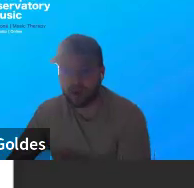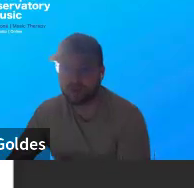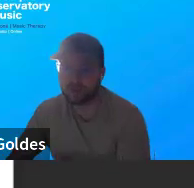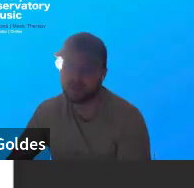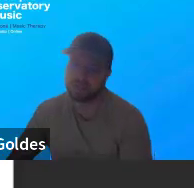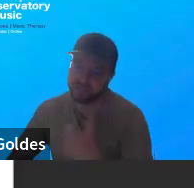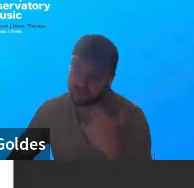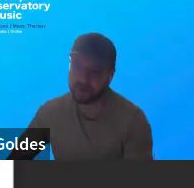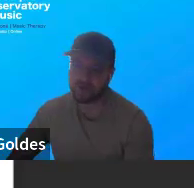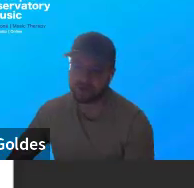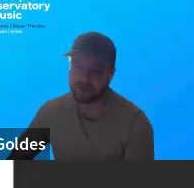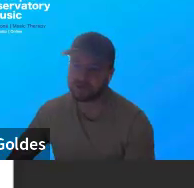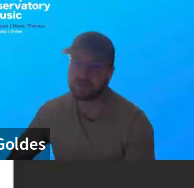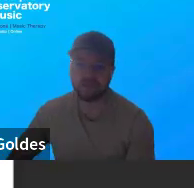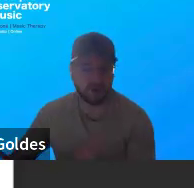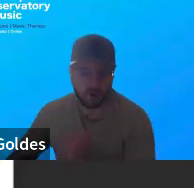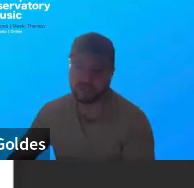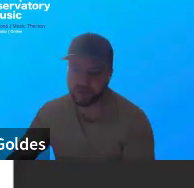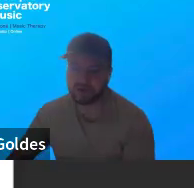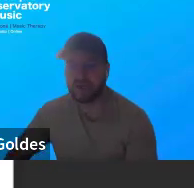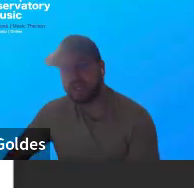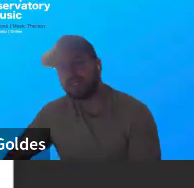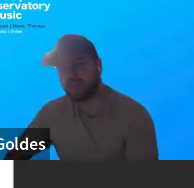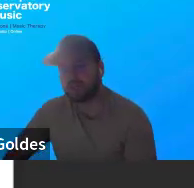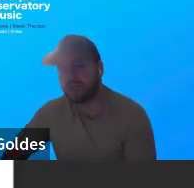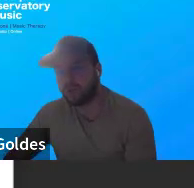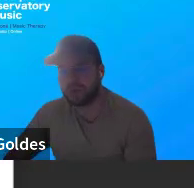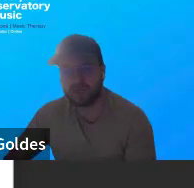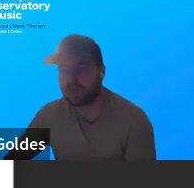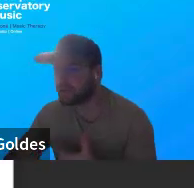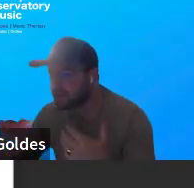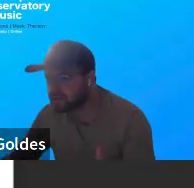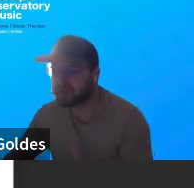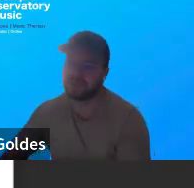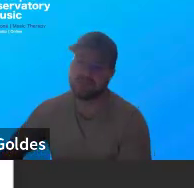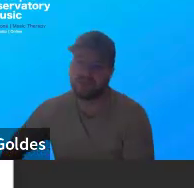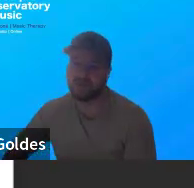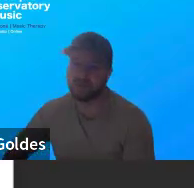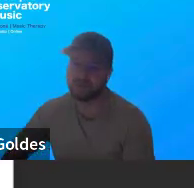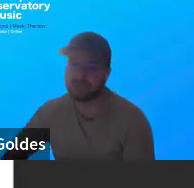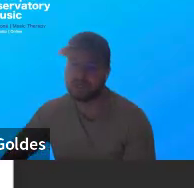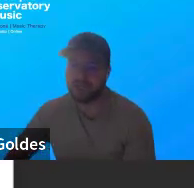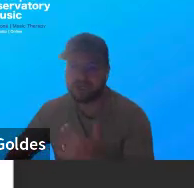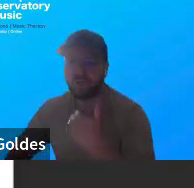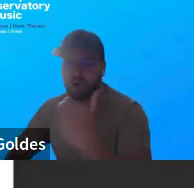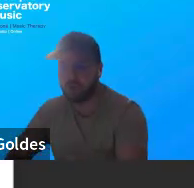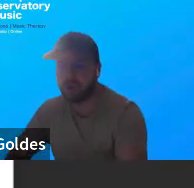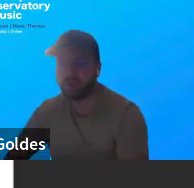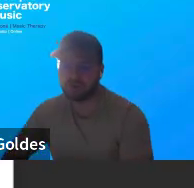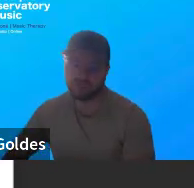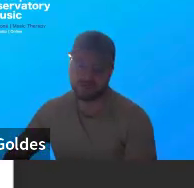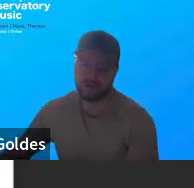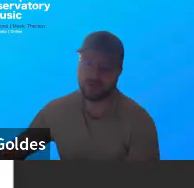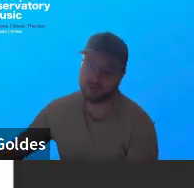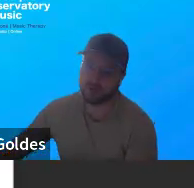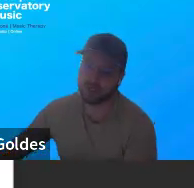as popular because everybody wants in person, and it's always better, especially when you work with special needs individuals. The